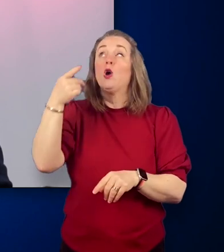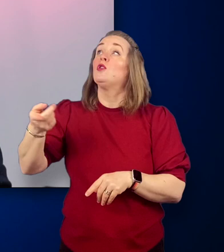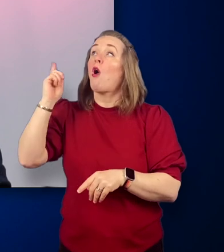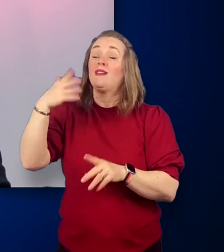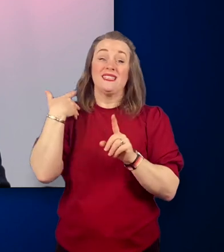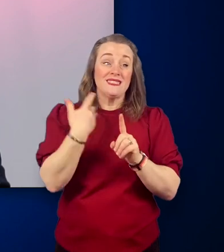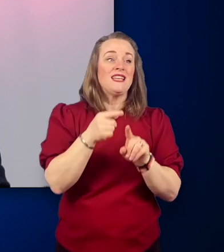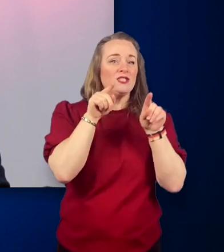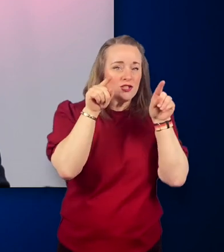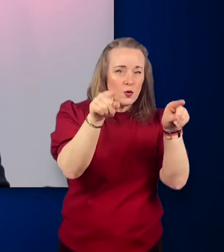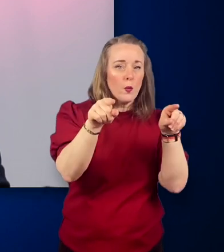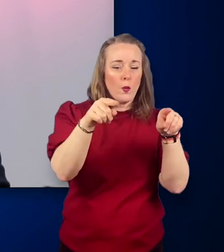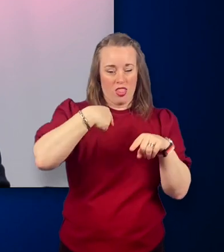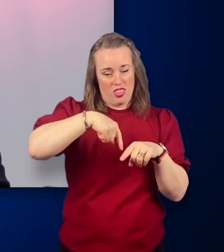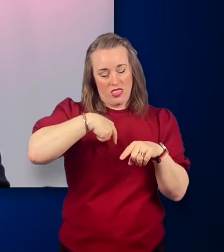this week.